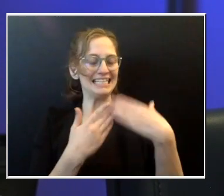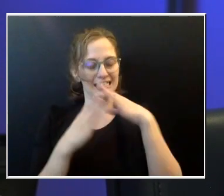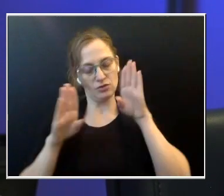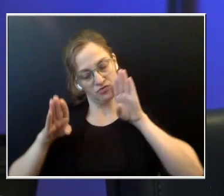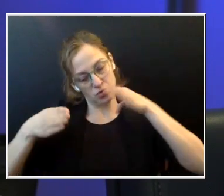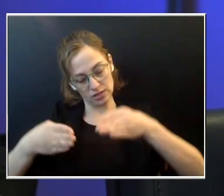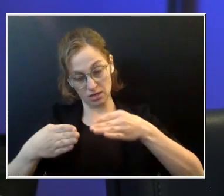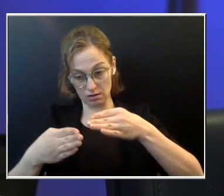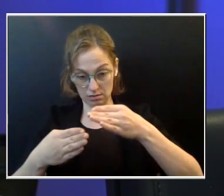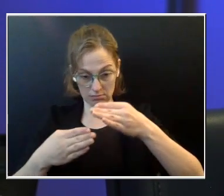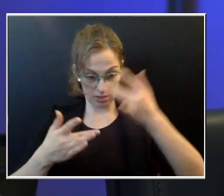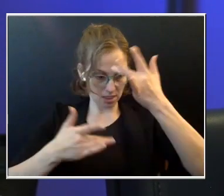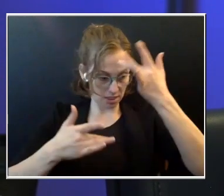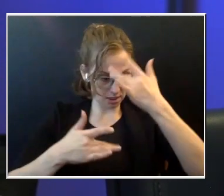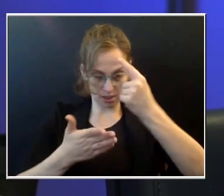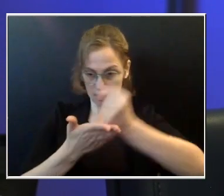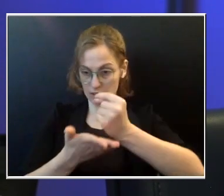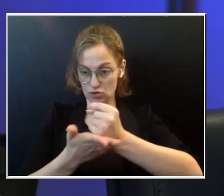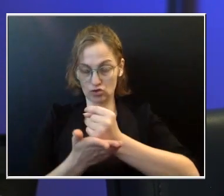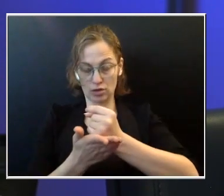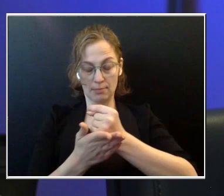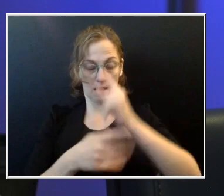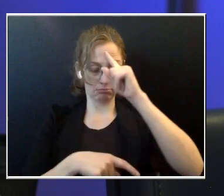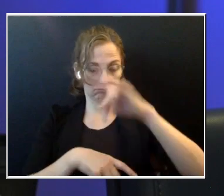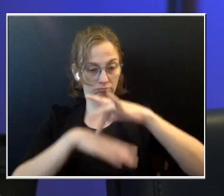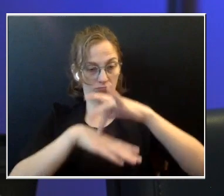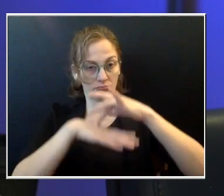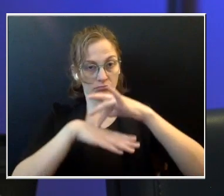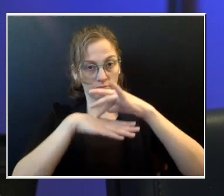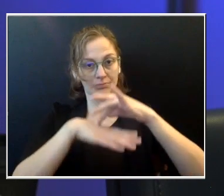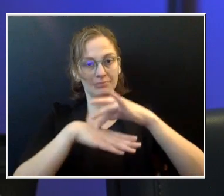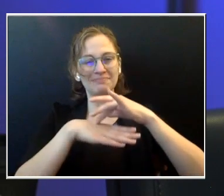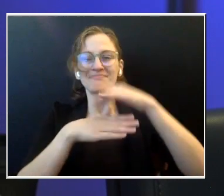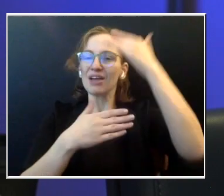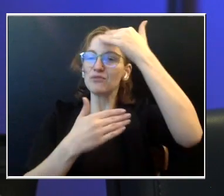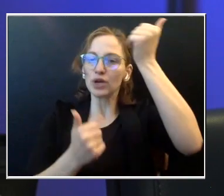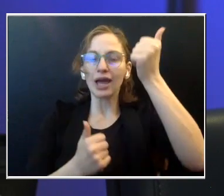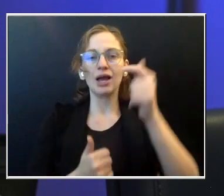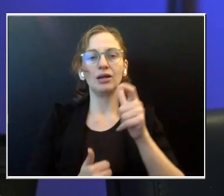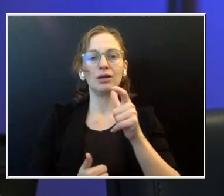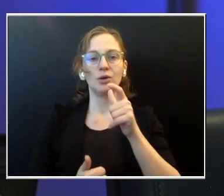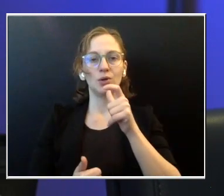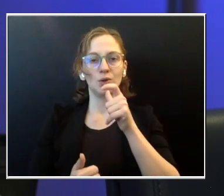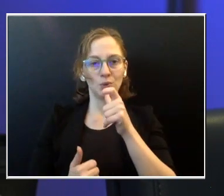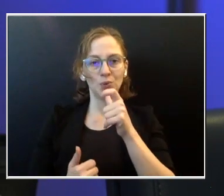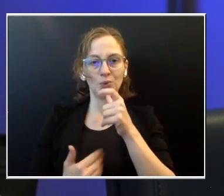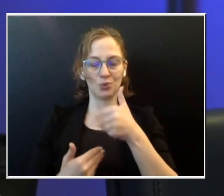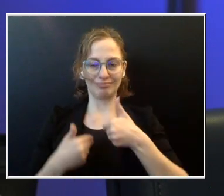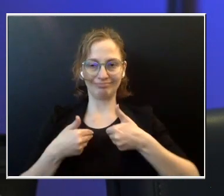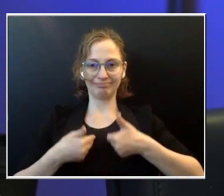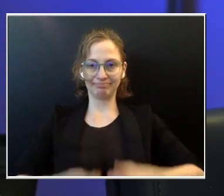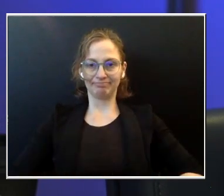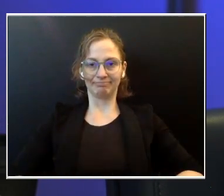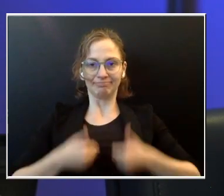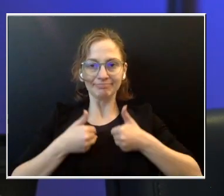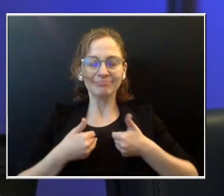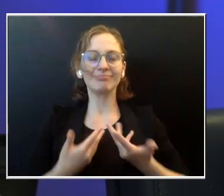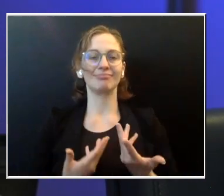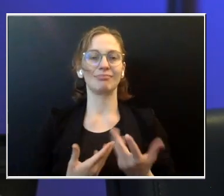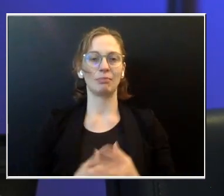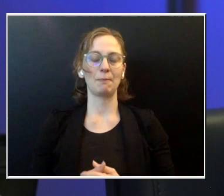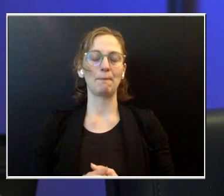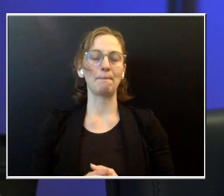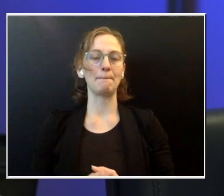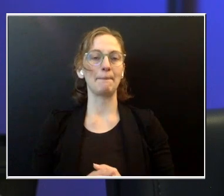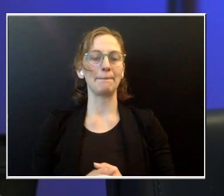and to lose sight of the person who is behind all of that, and the fact that the treatment and the therapy,